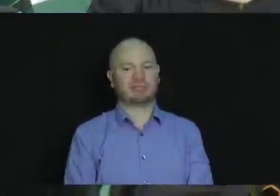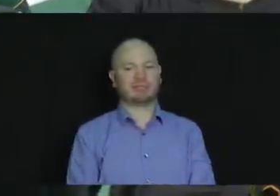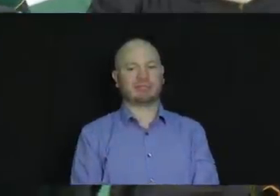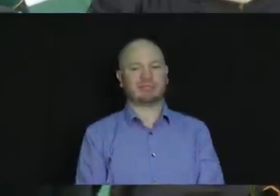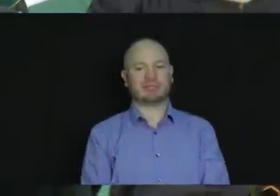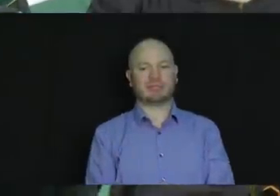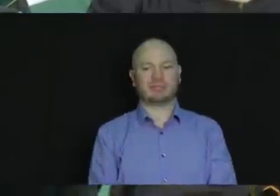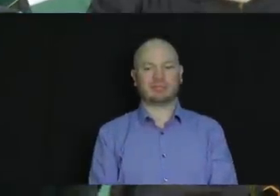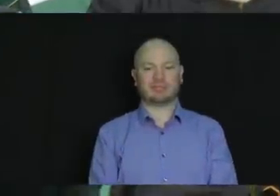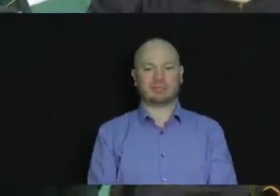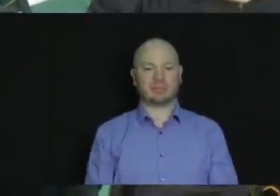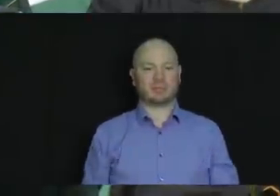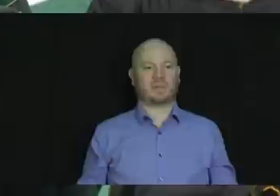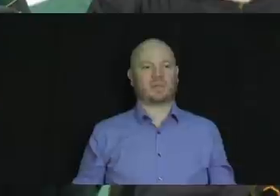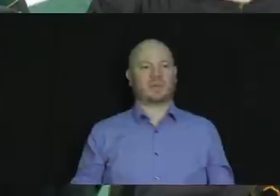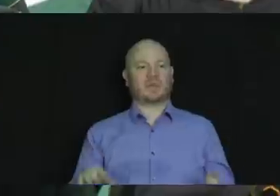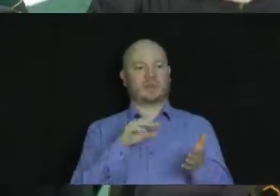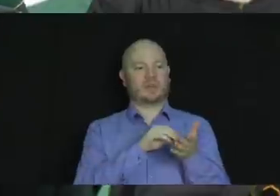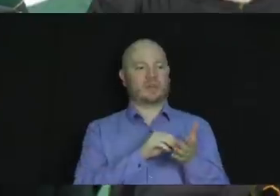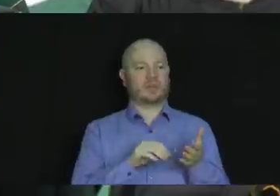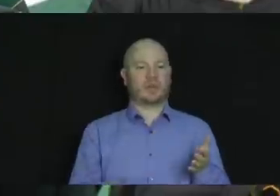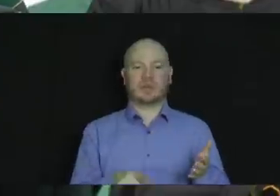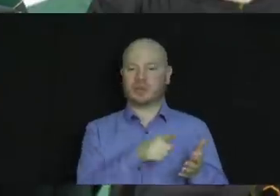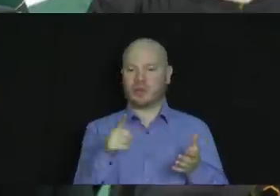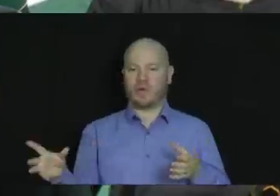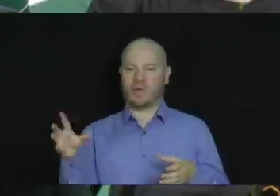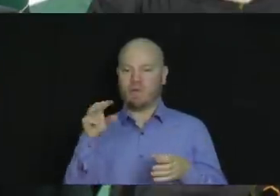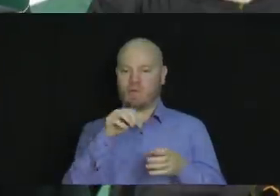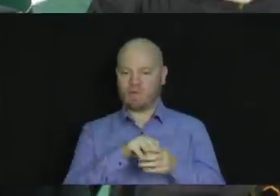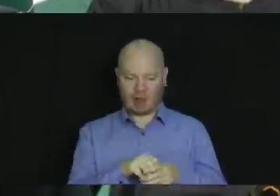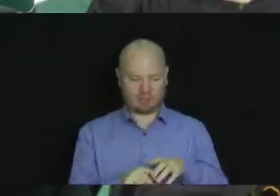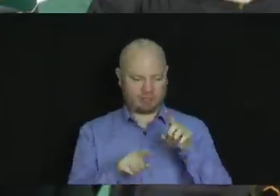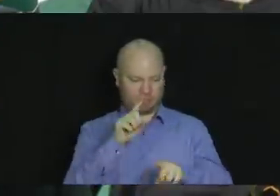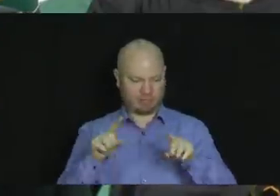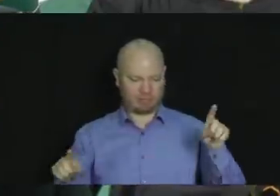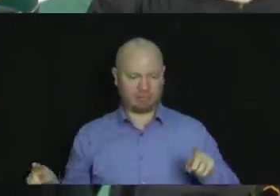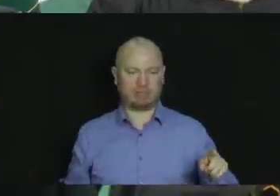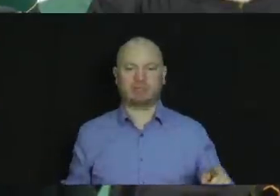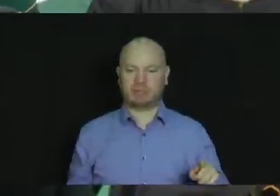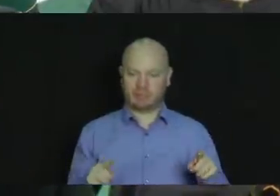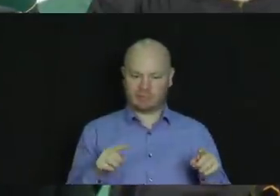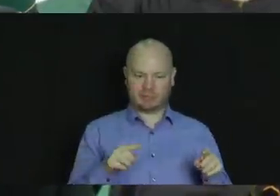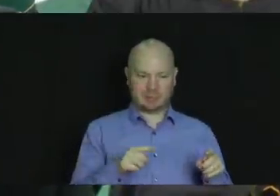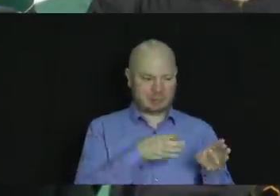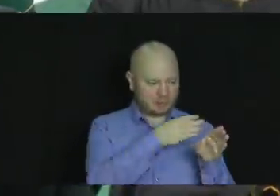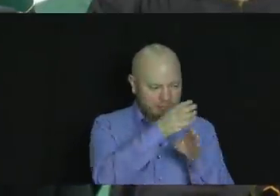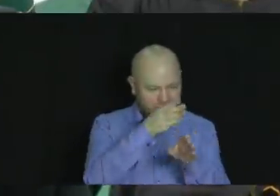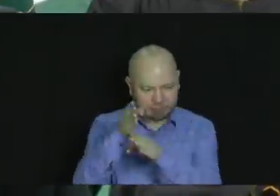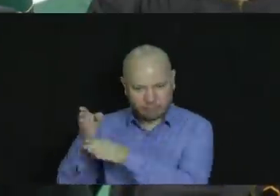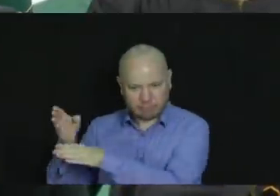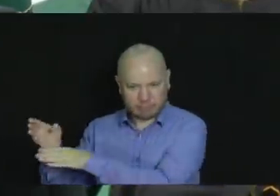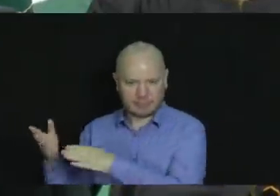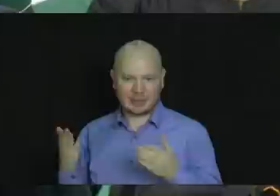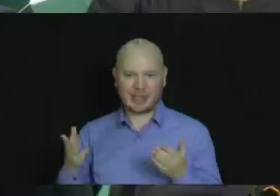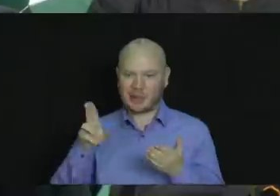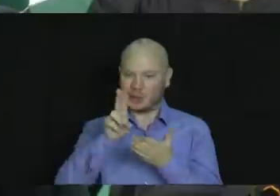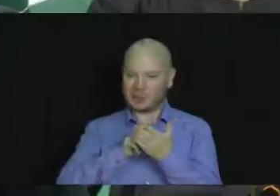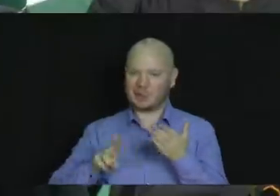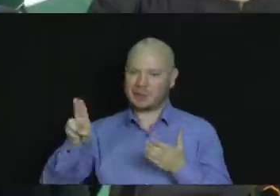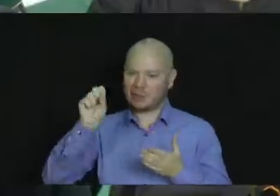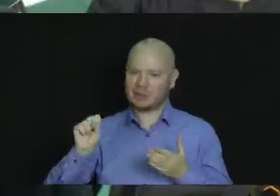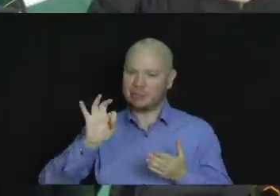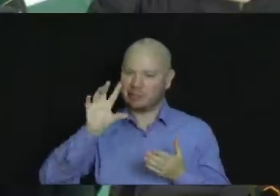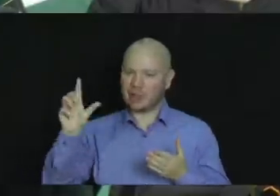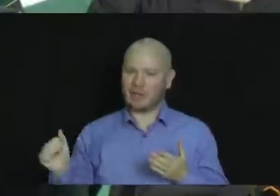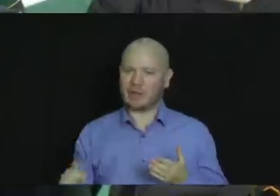at a comprehensive university such as USF, you've had the wonderful opportunity to choose from hundreds of academic